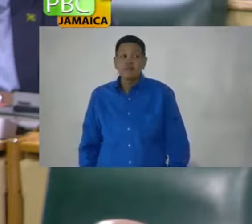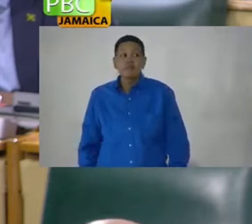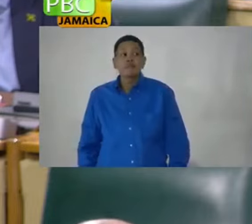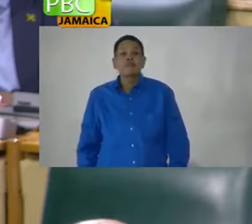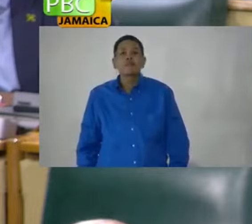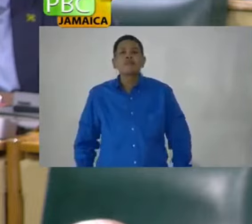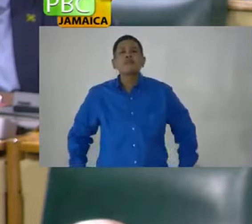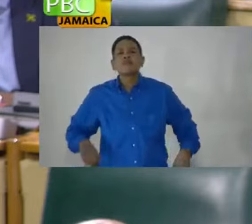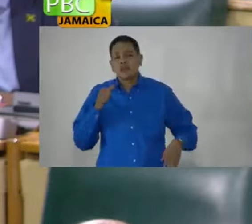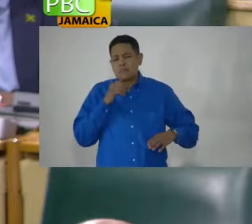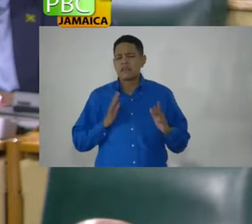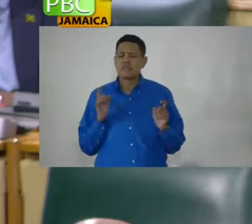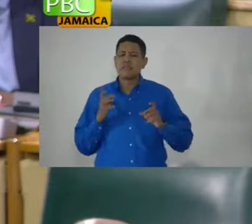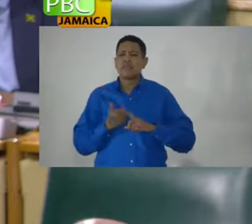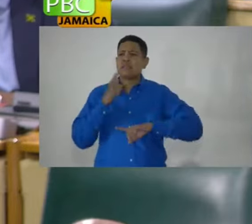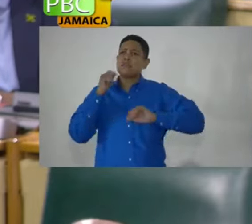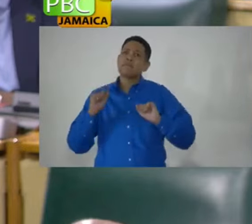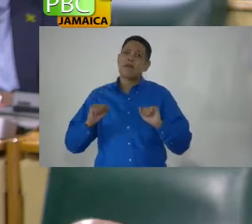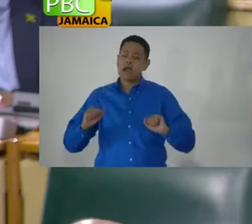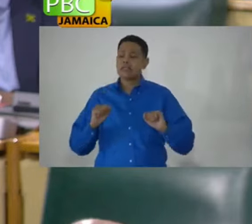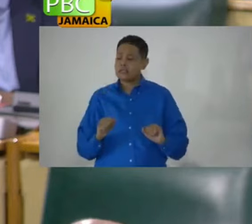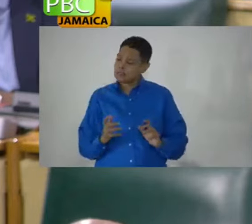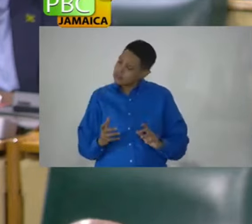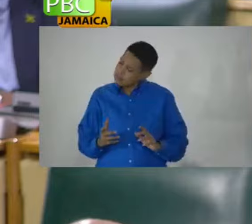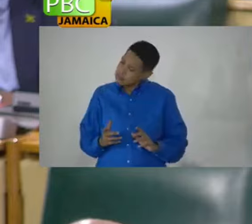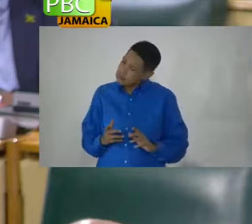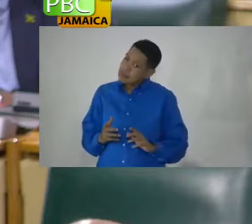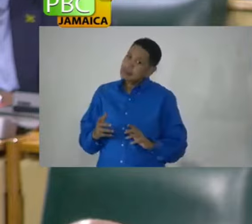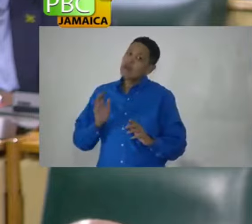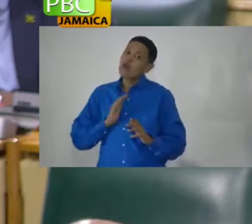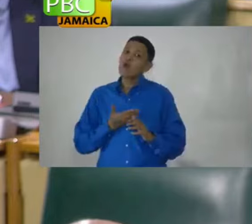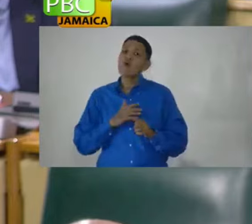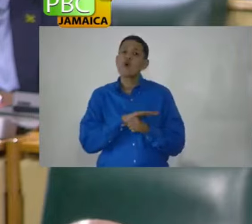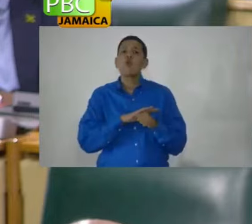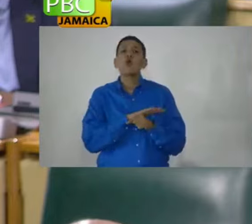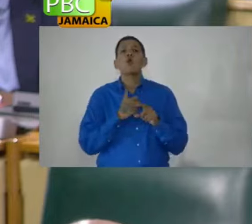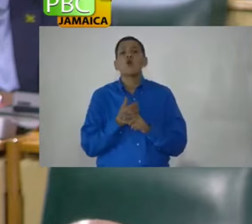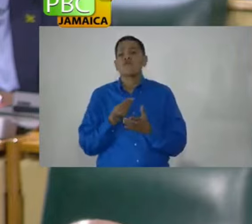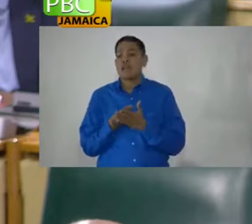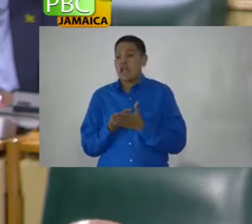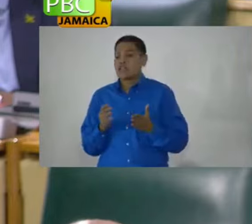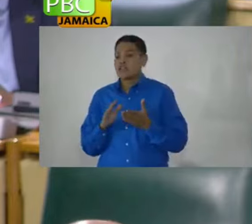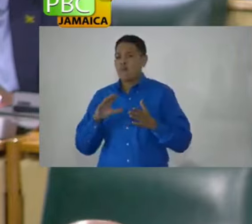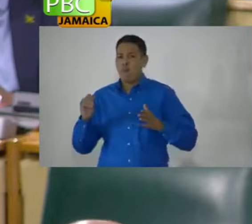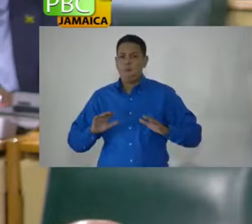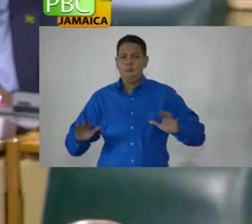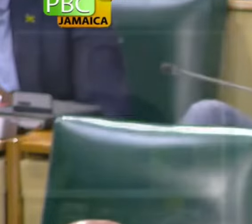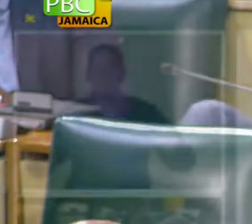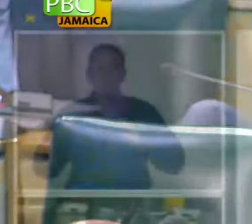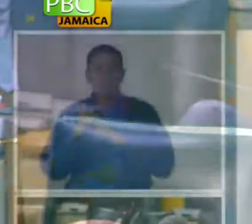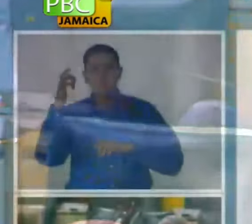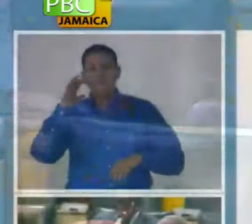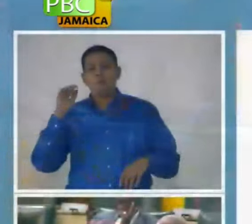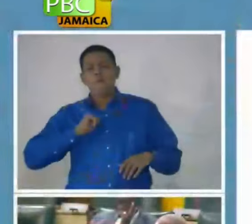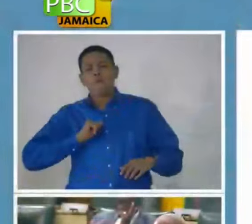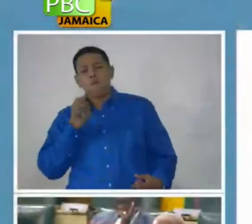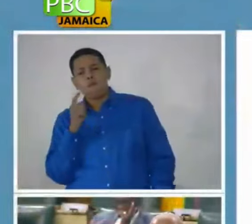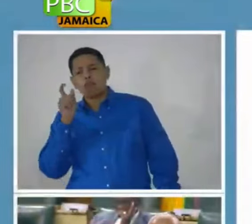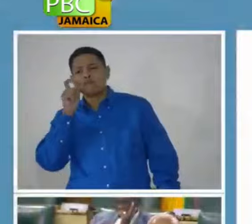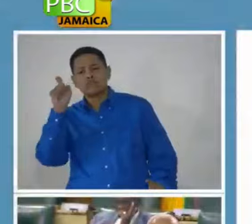Madam Speaker, of significance, our local financial markets, with the many reforms I